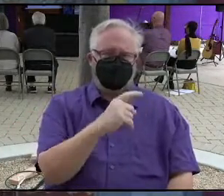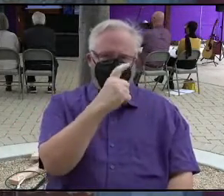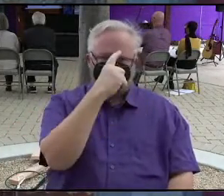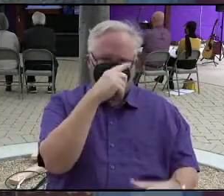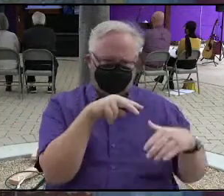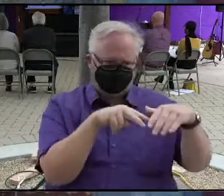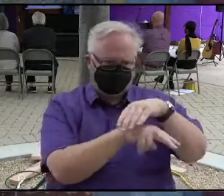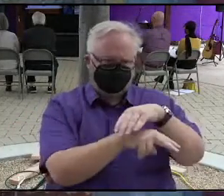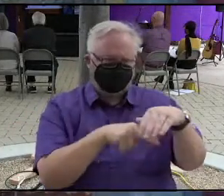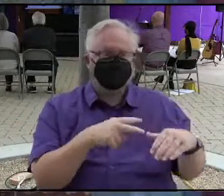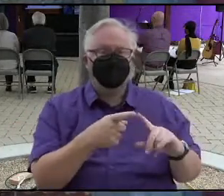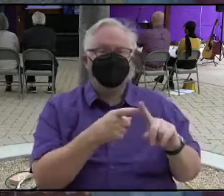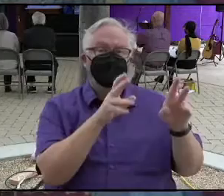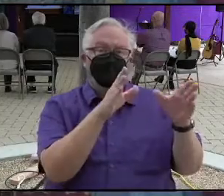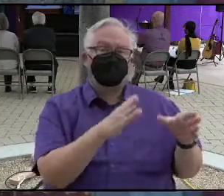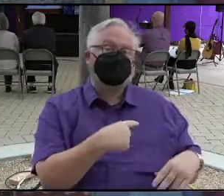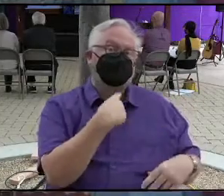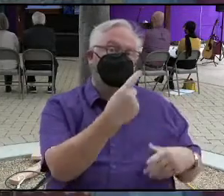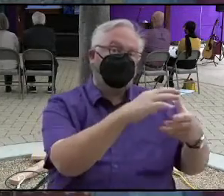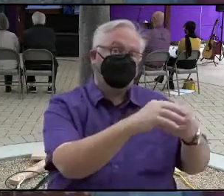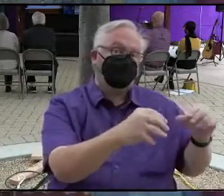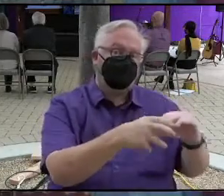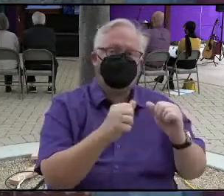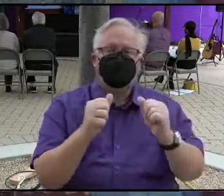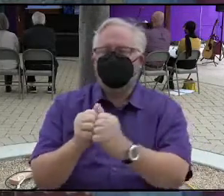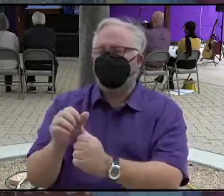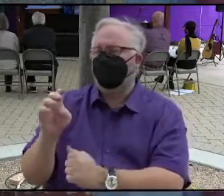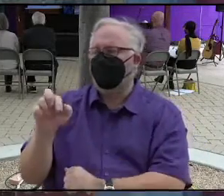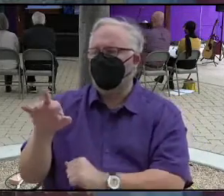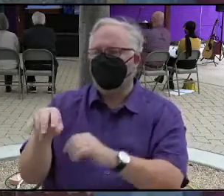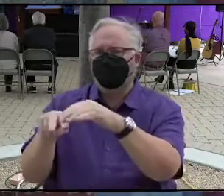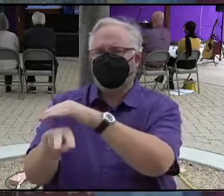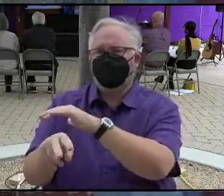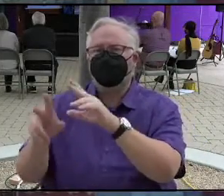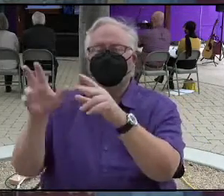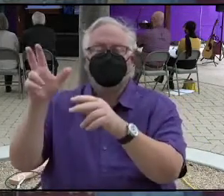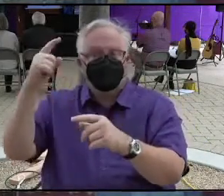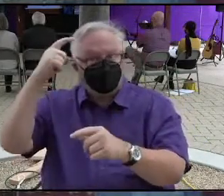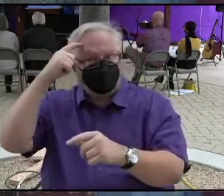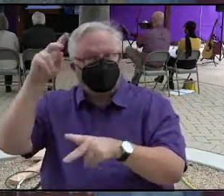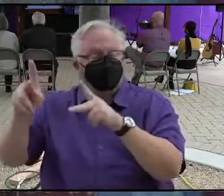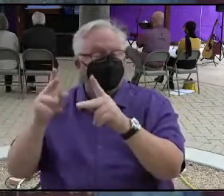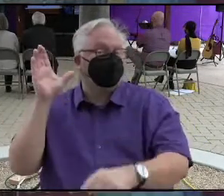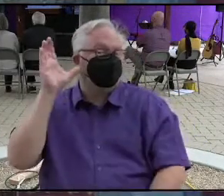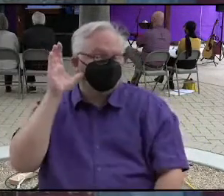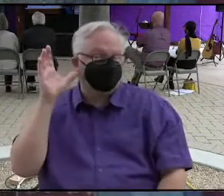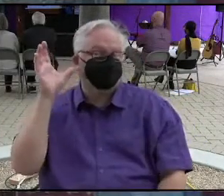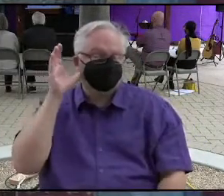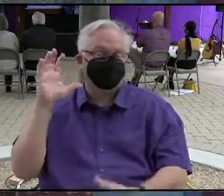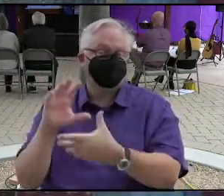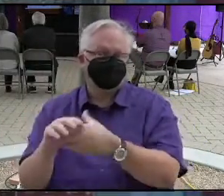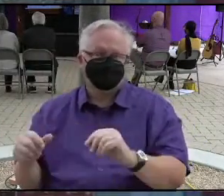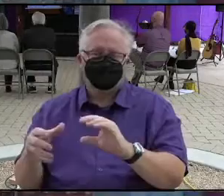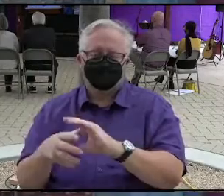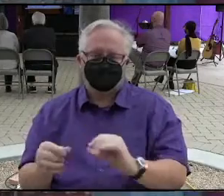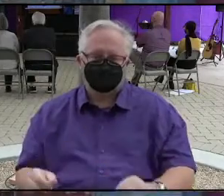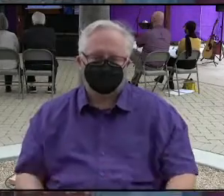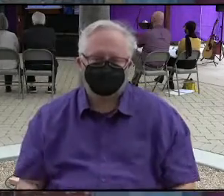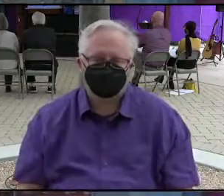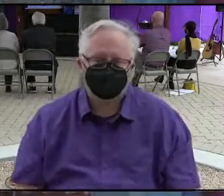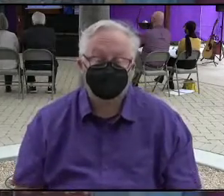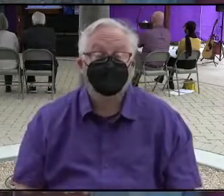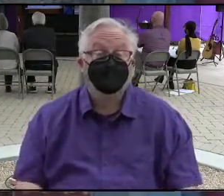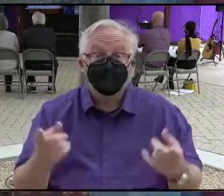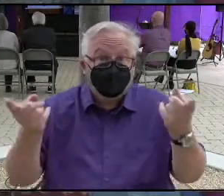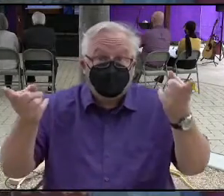of a person telling a story with MRI scans taken of the brains of the people who were listening to the story. And